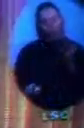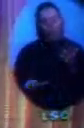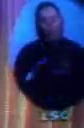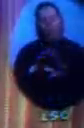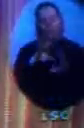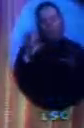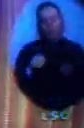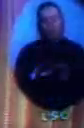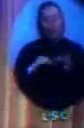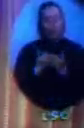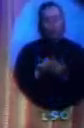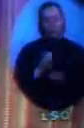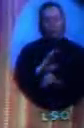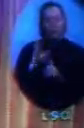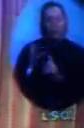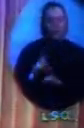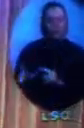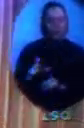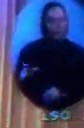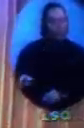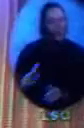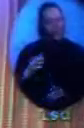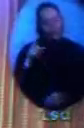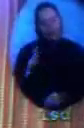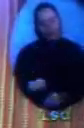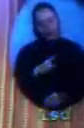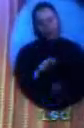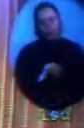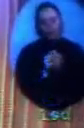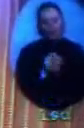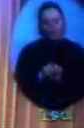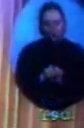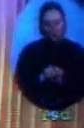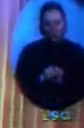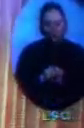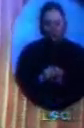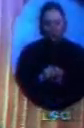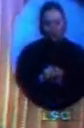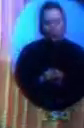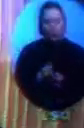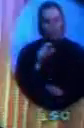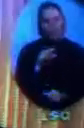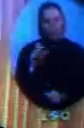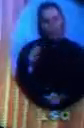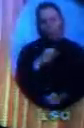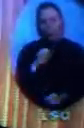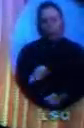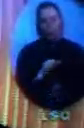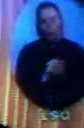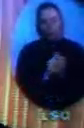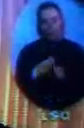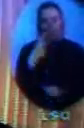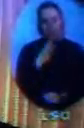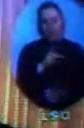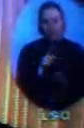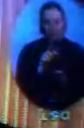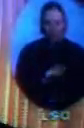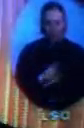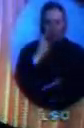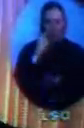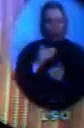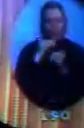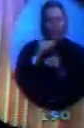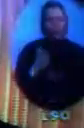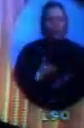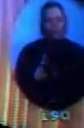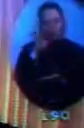ADISC, the UDA, Selftec, DAMIC, the SODRC, all the cultural world in Quebec wants amendments. Will the government